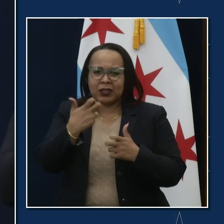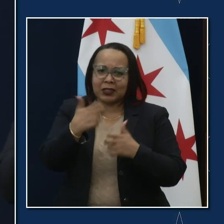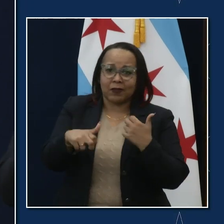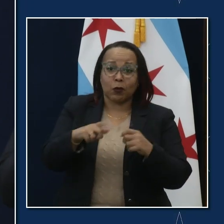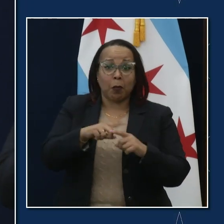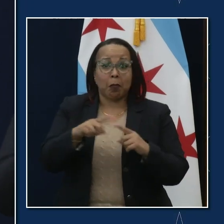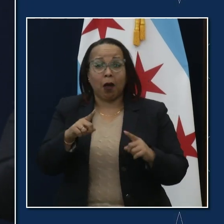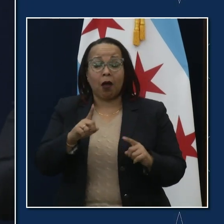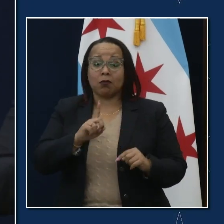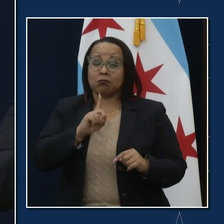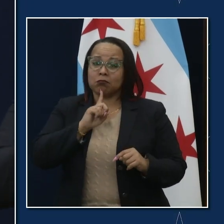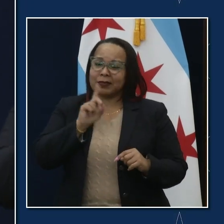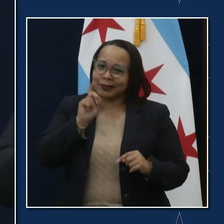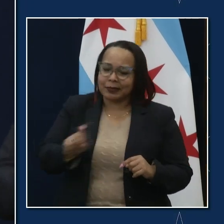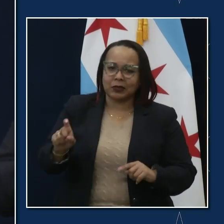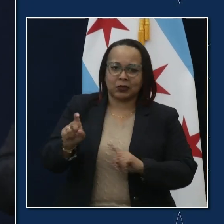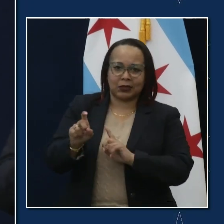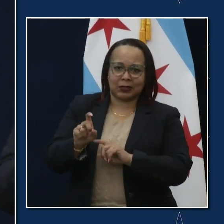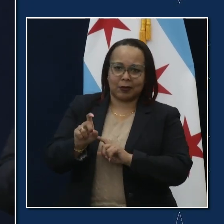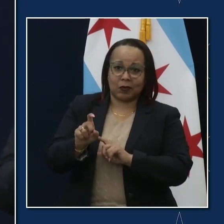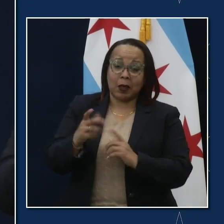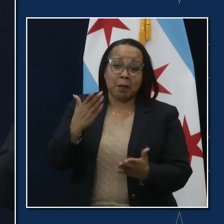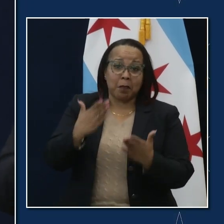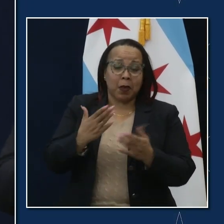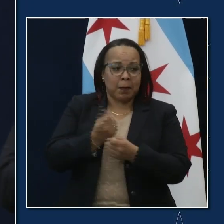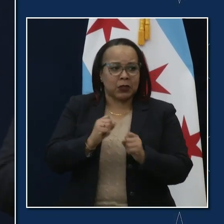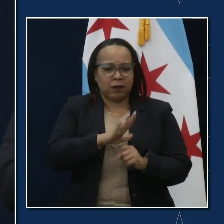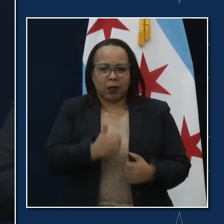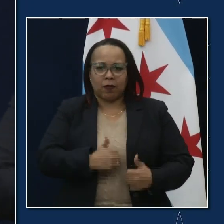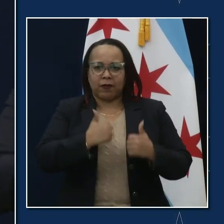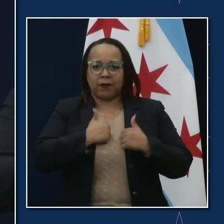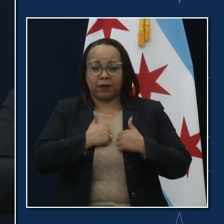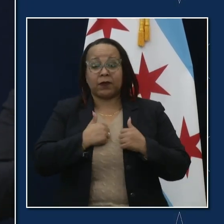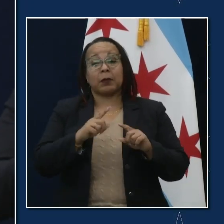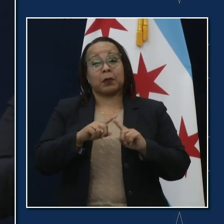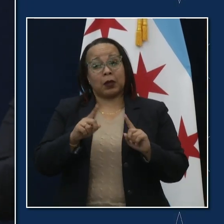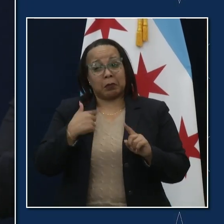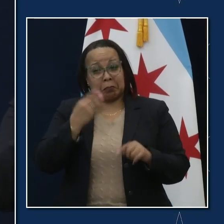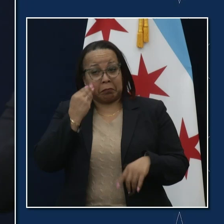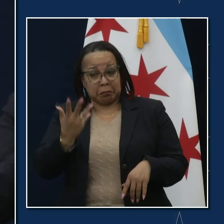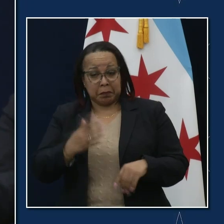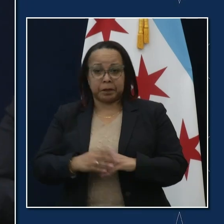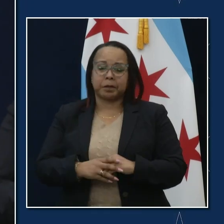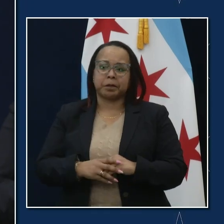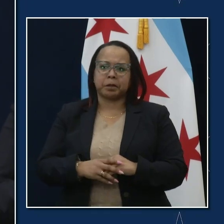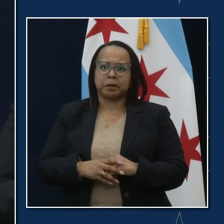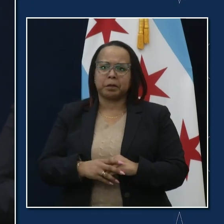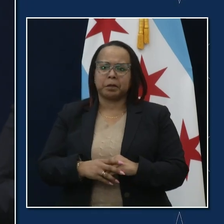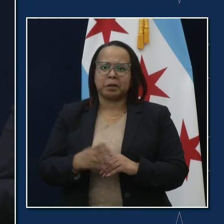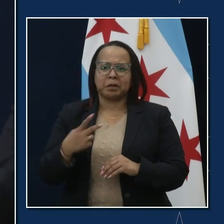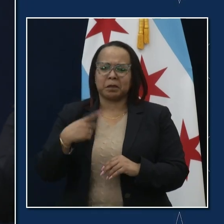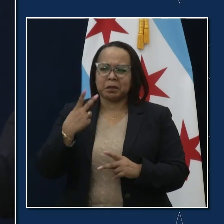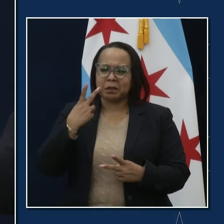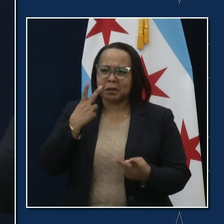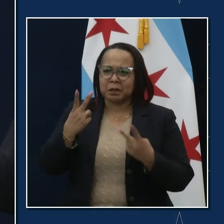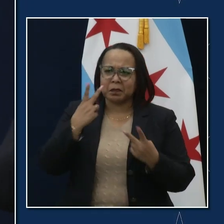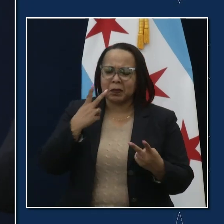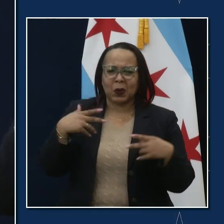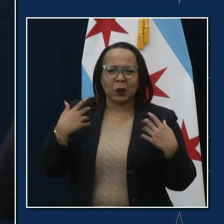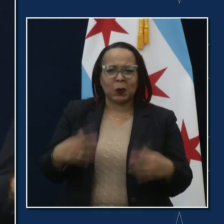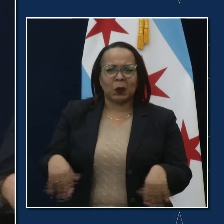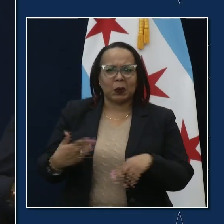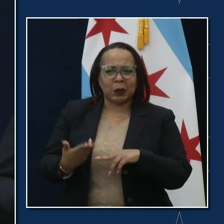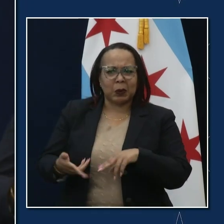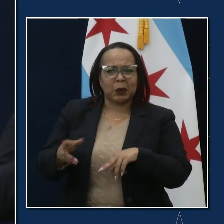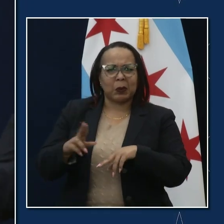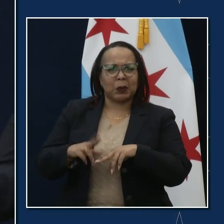ones that are absolutely necessary and could be life-saving. What I'll also say is we've seen an unprecedented uptick